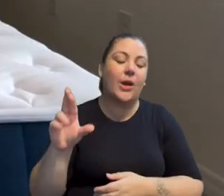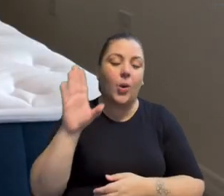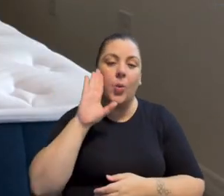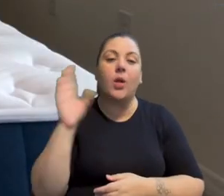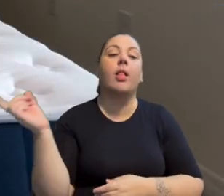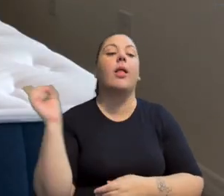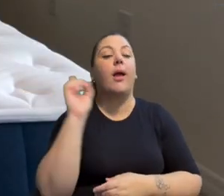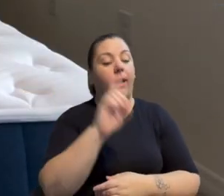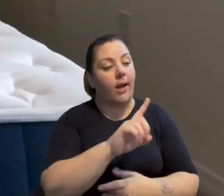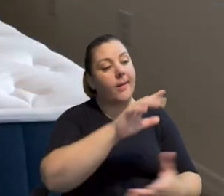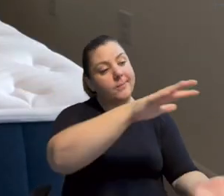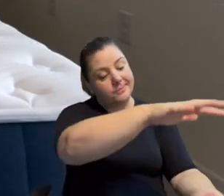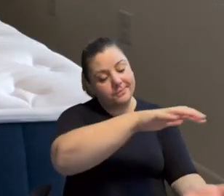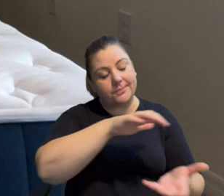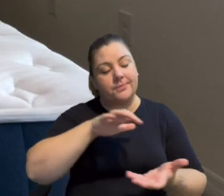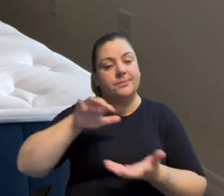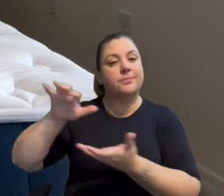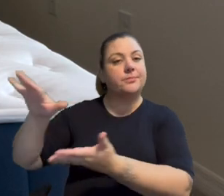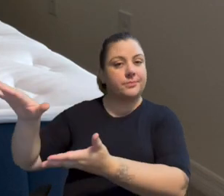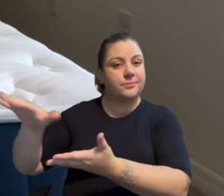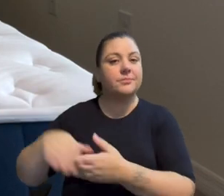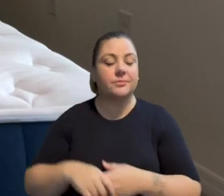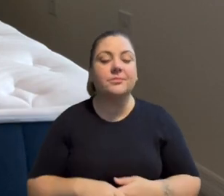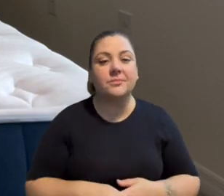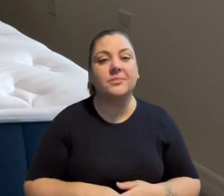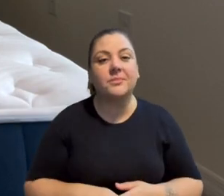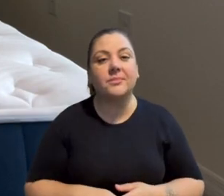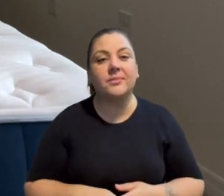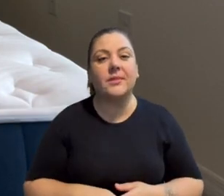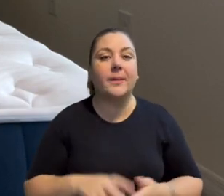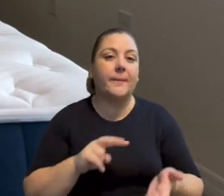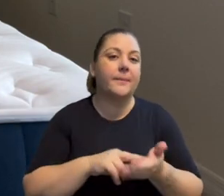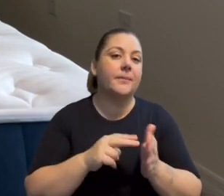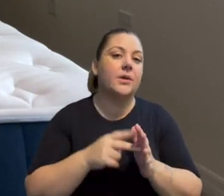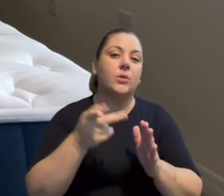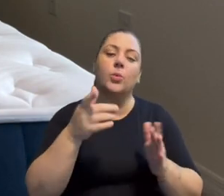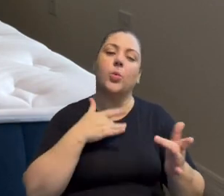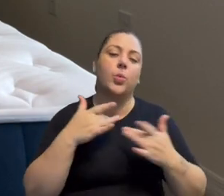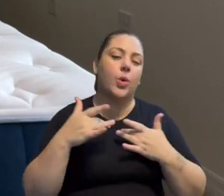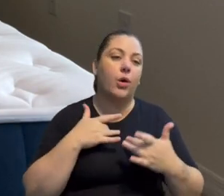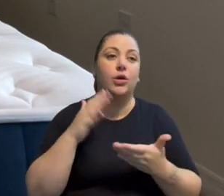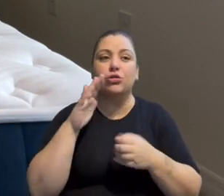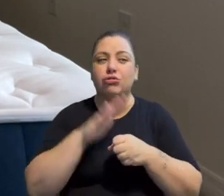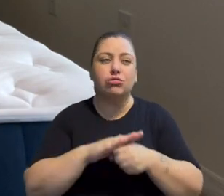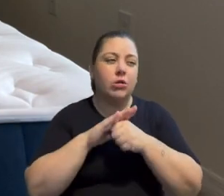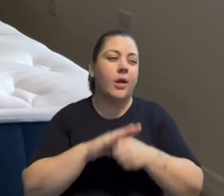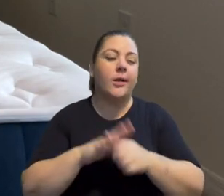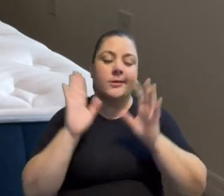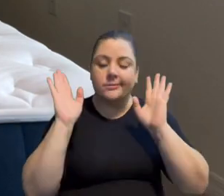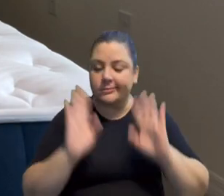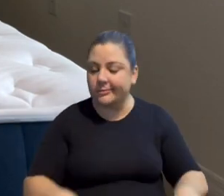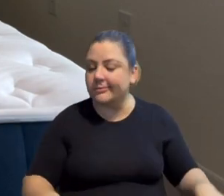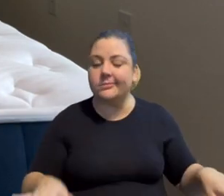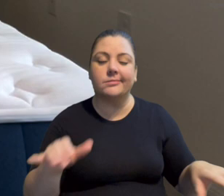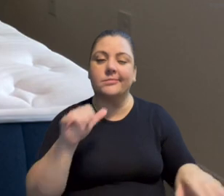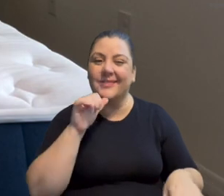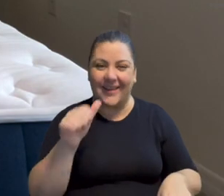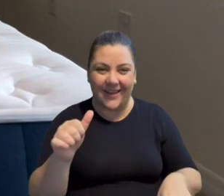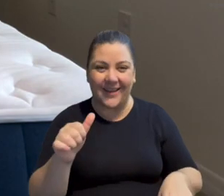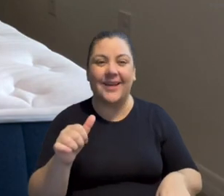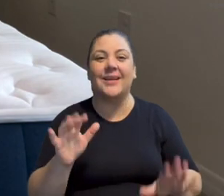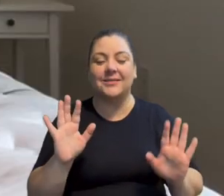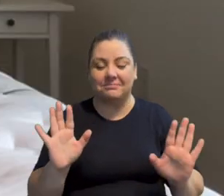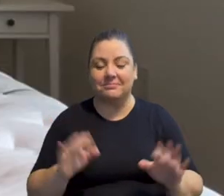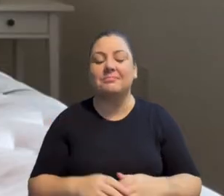and it kind of makes it a little bit more easy and stress-free when you know you purchased the mattress, you've got all your